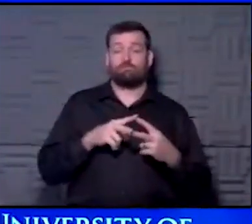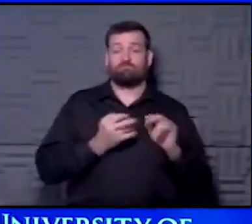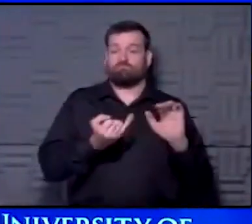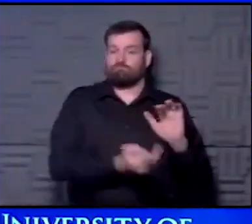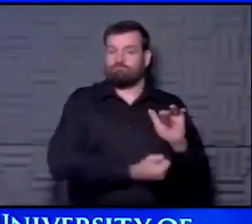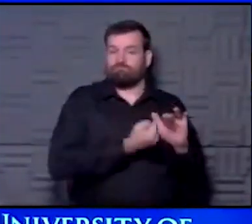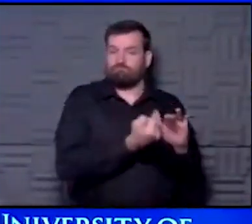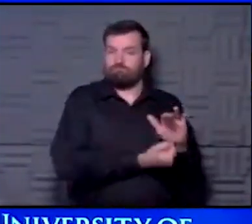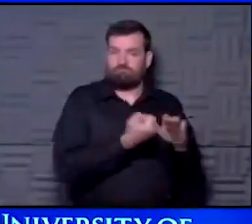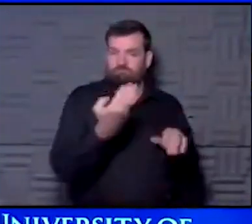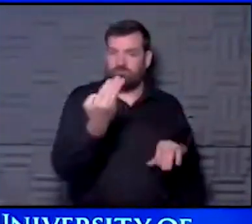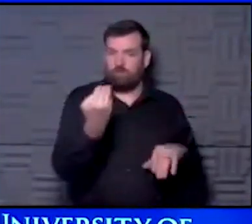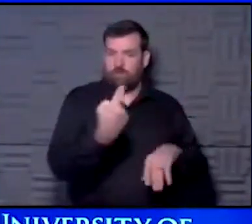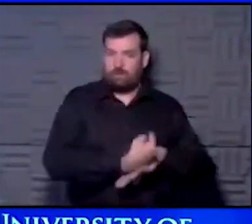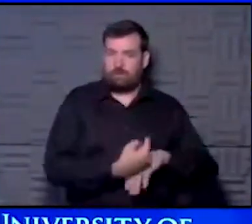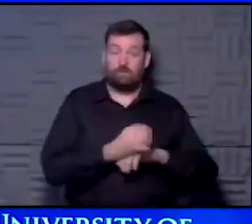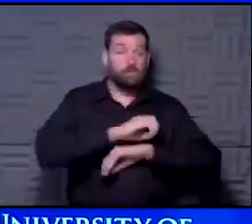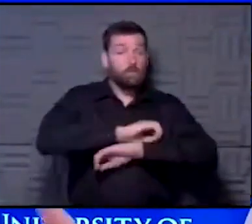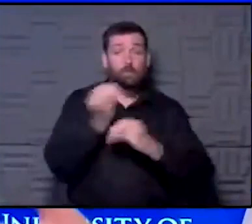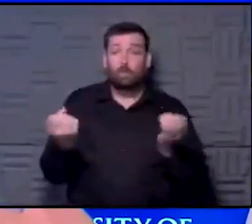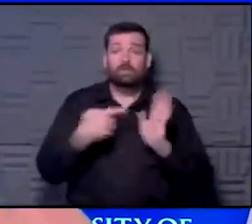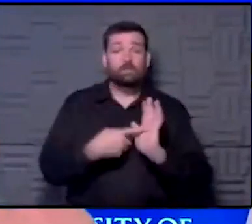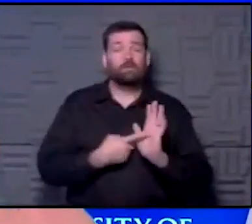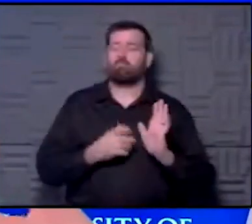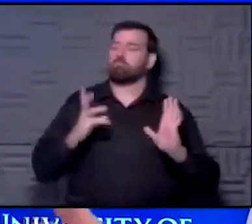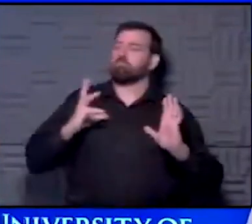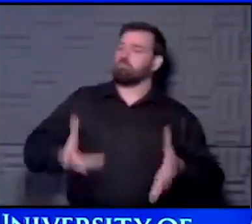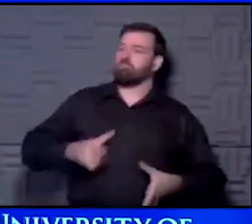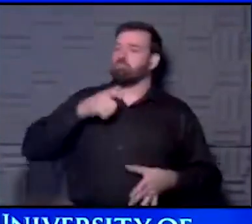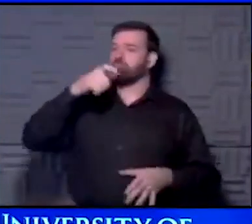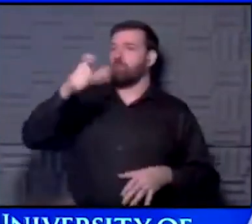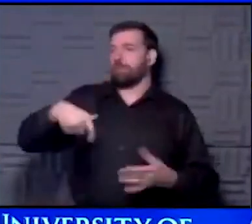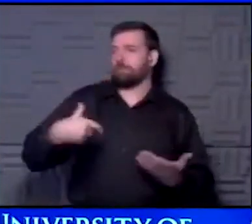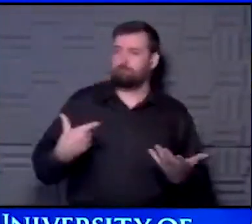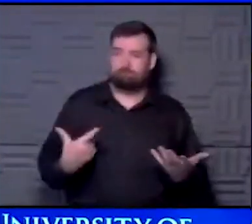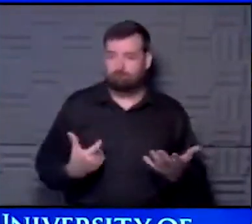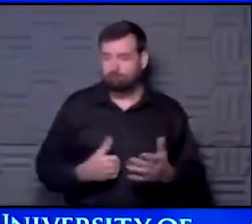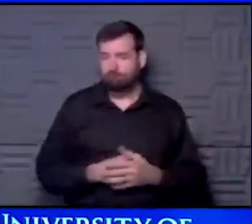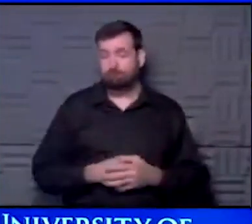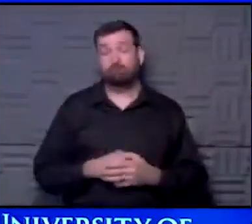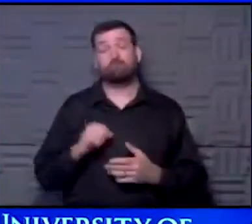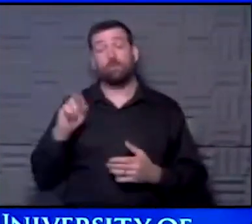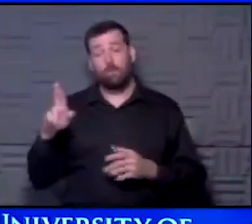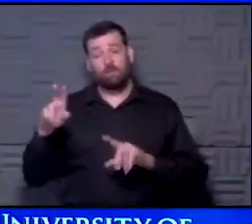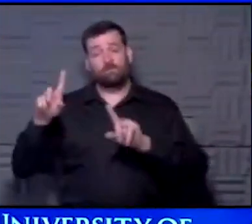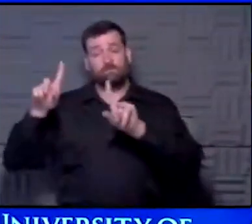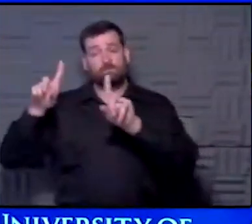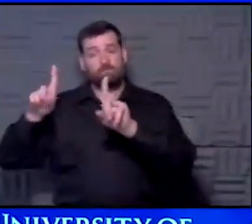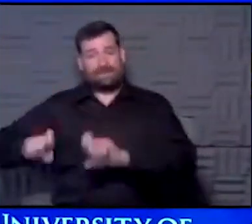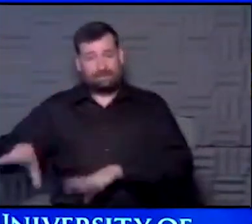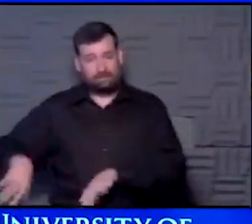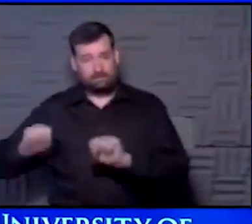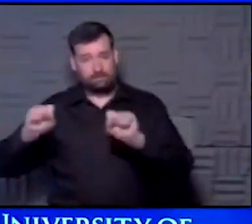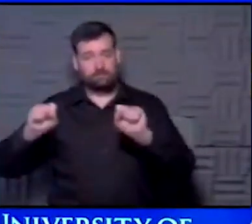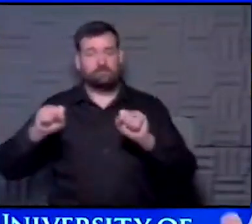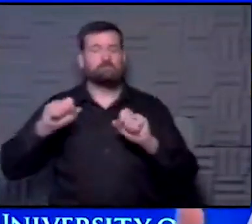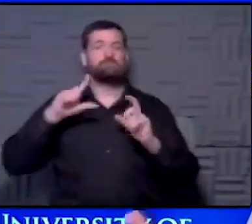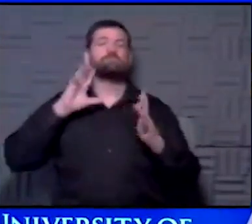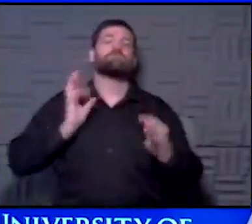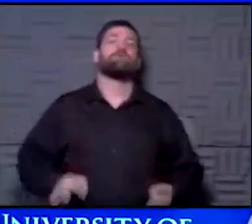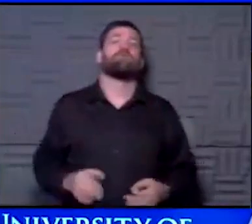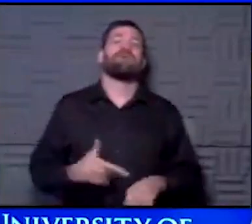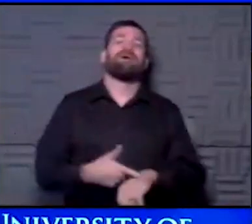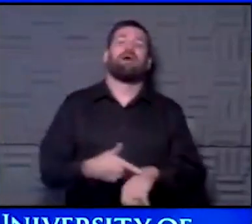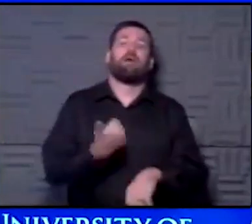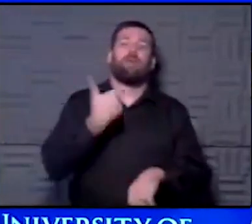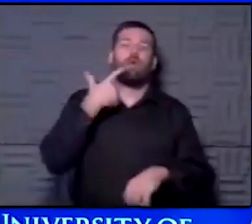for 14 days, and if they're not symptomatic, then okay, fine, you didn't need to be tested. Or you can get a test and you can determine then how long I have